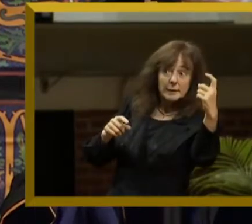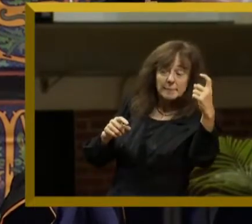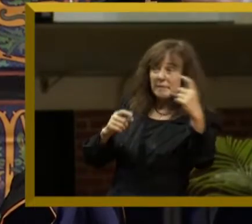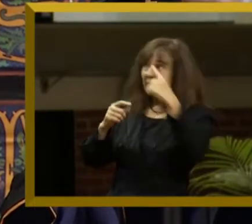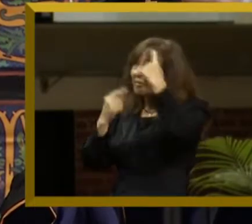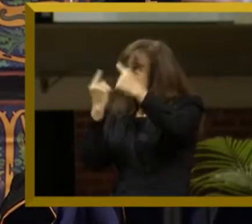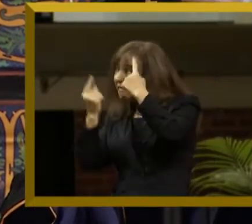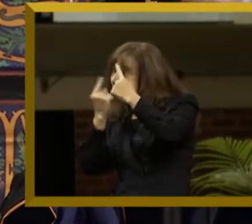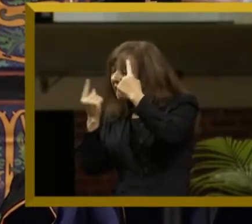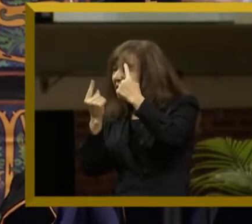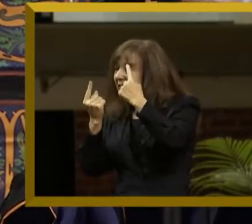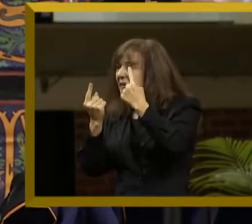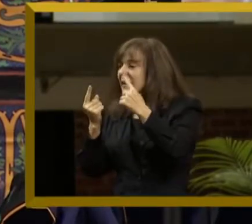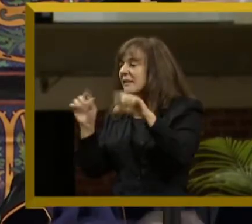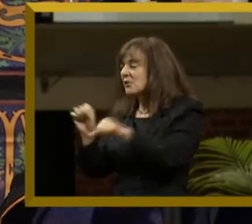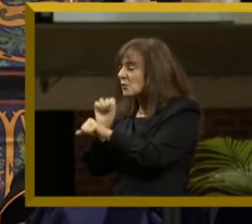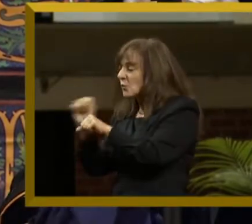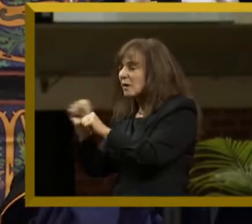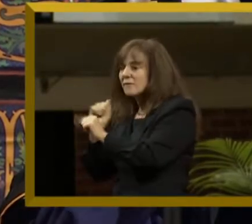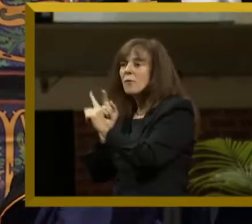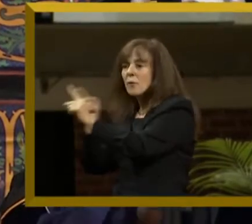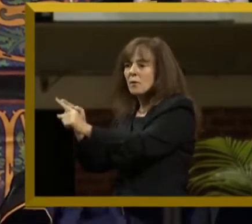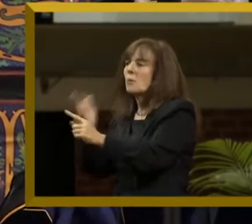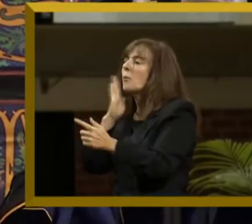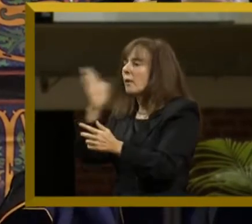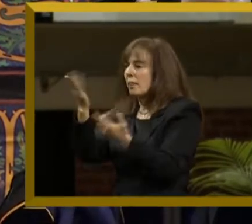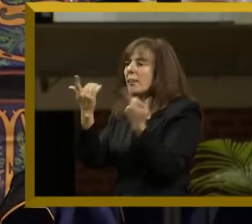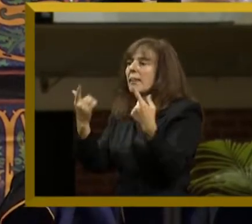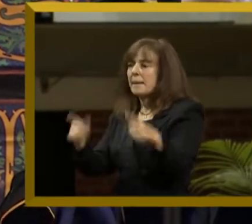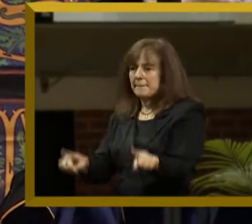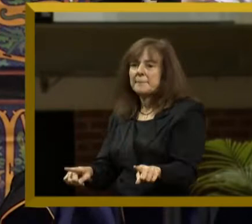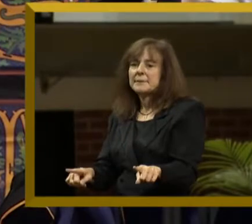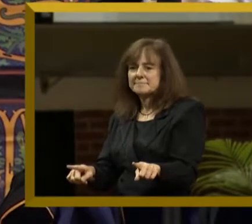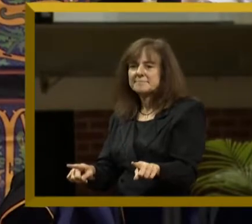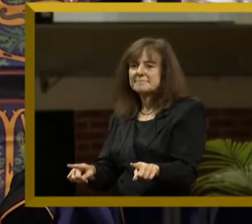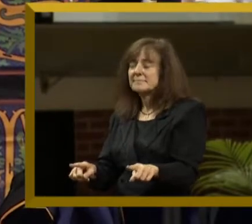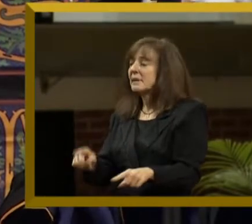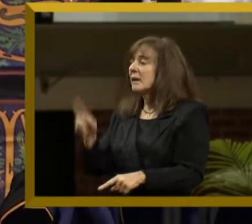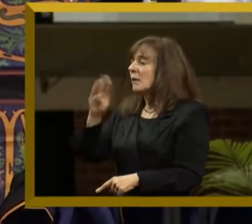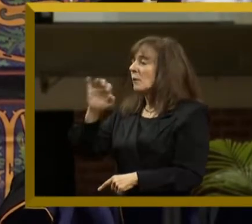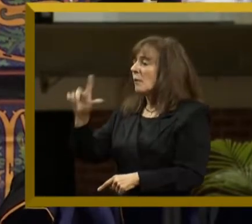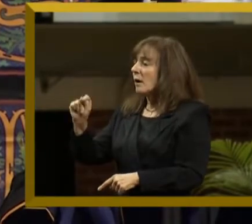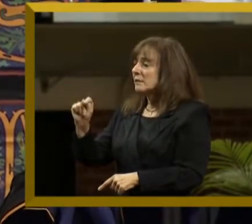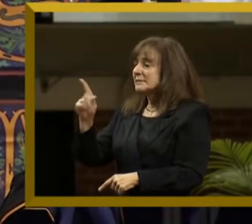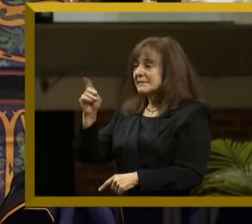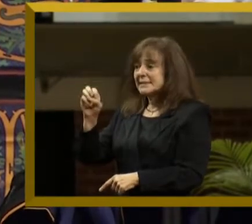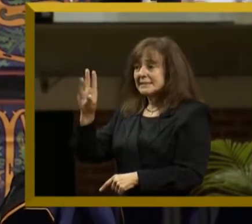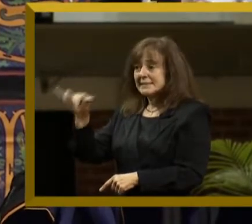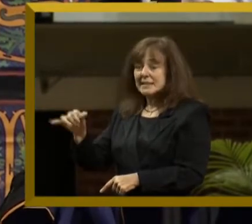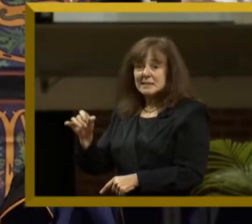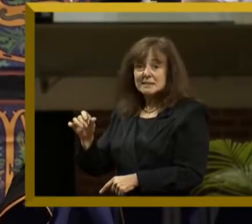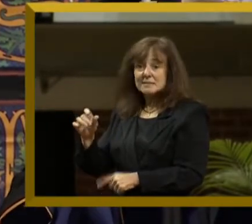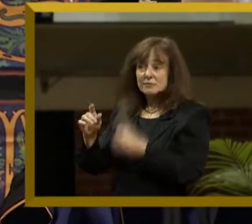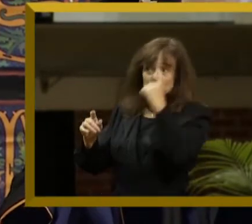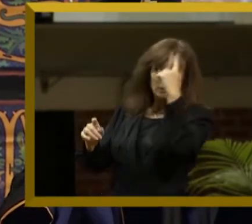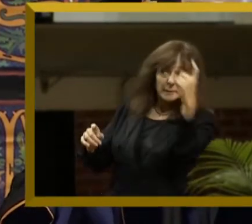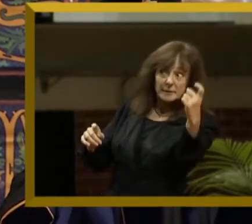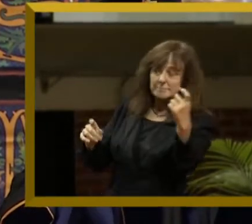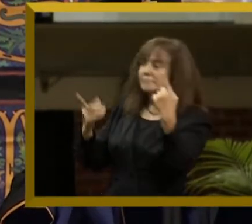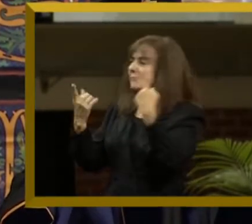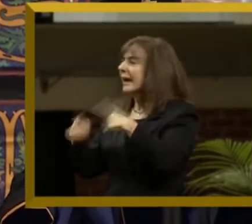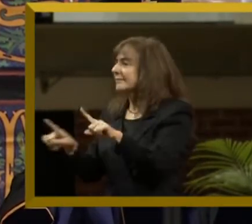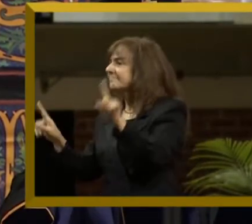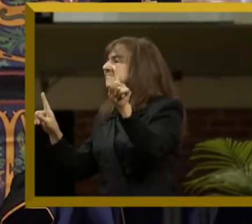you think about, and what you work for is gonna happen. Walt Disney said, if you dream it, you can do